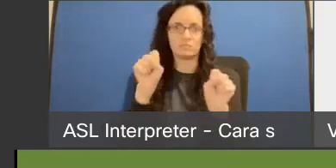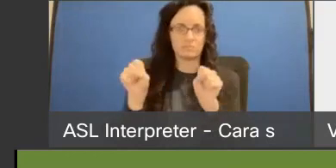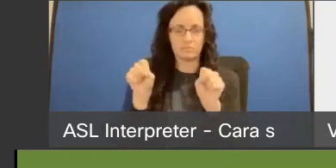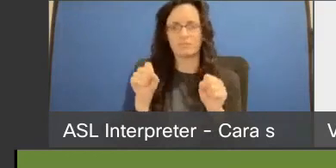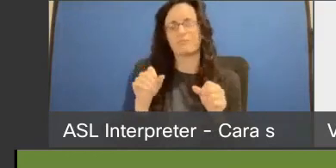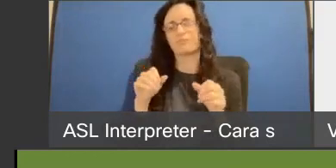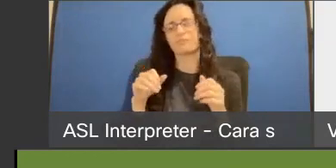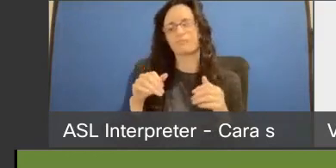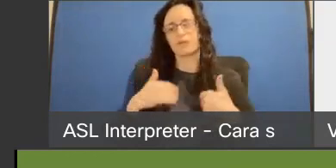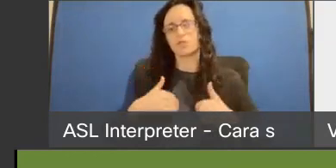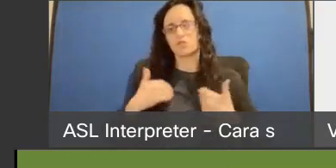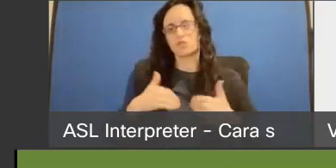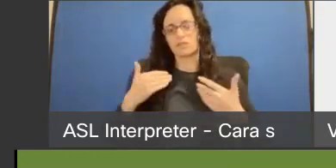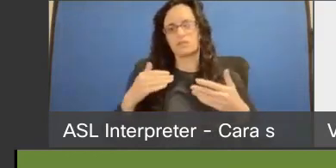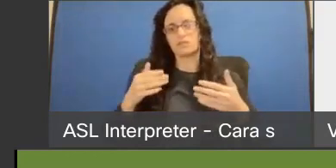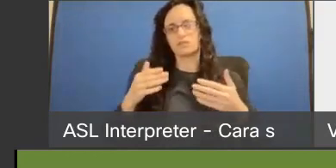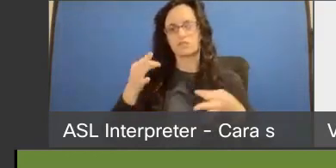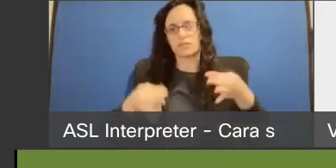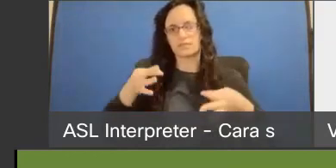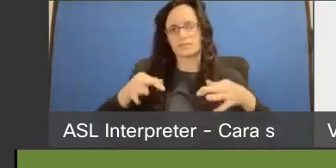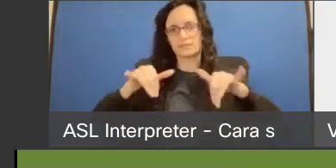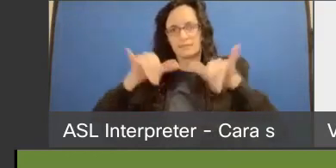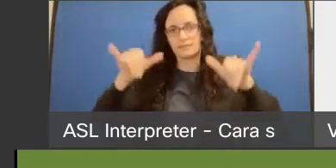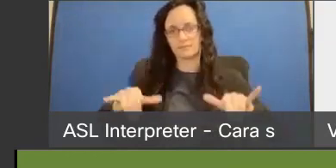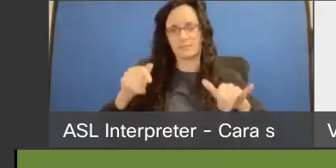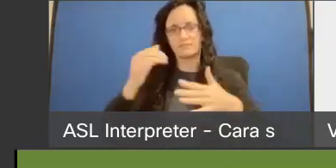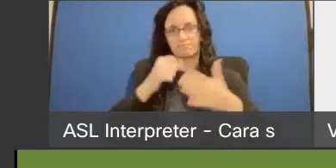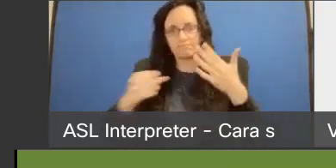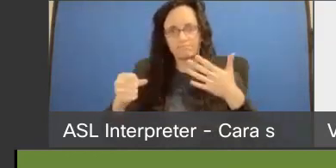justice systems tend to increase risk. Yeah.